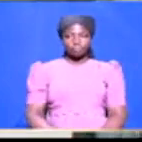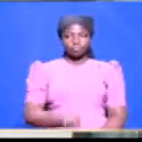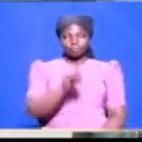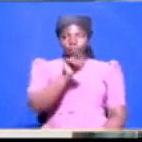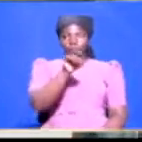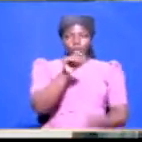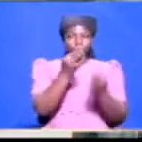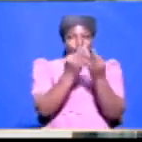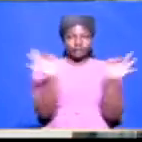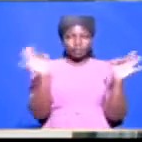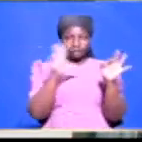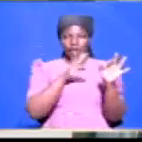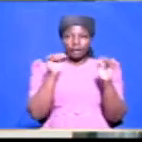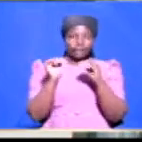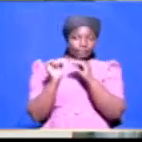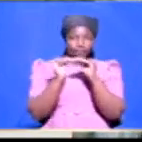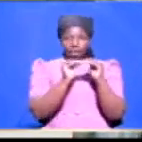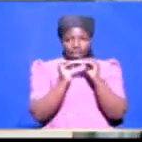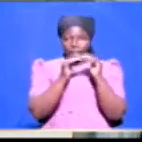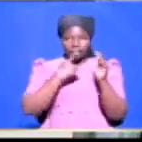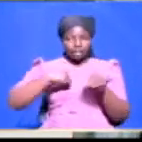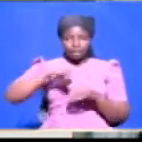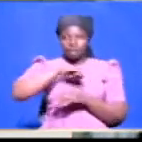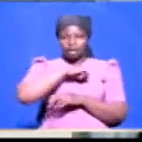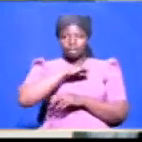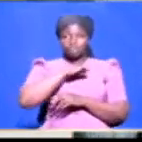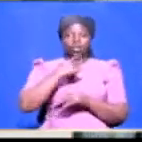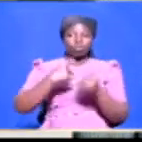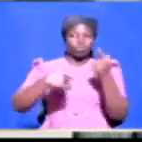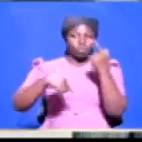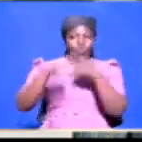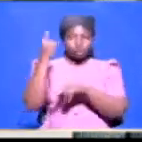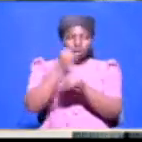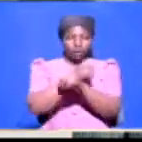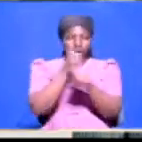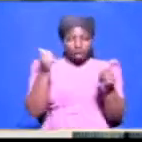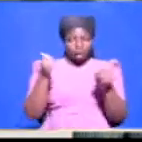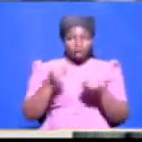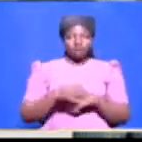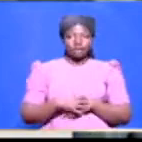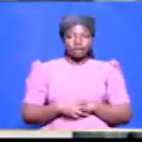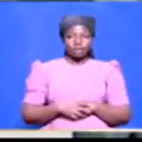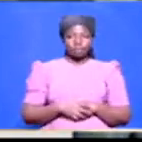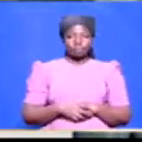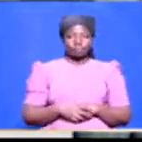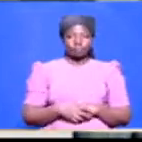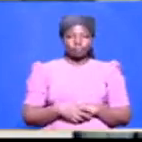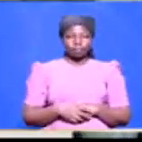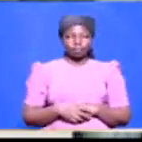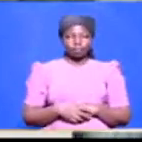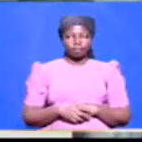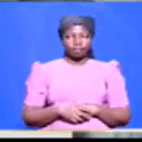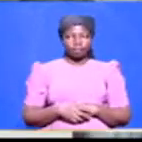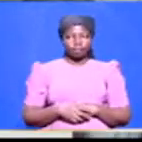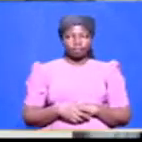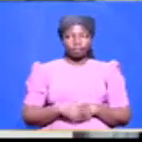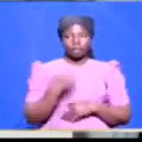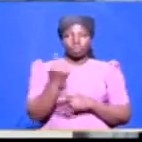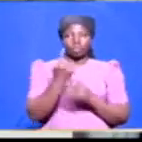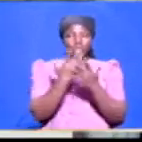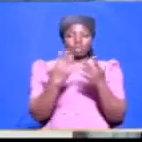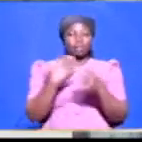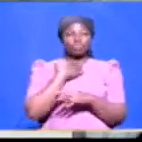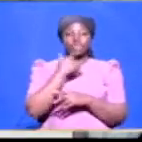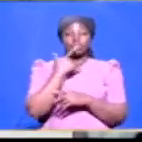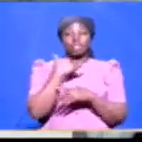fair, and we won well and square. The only thing I want to say, as a